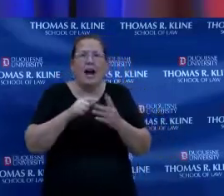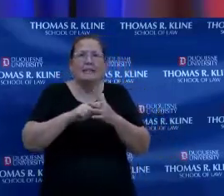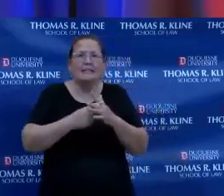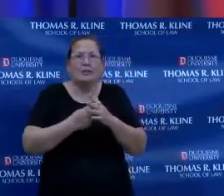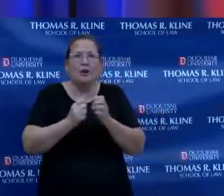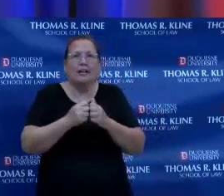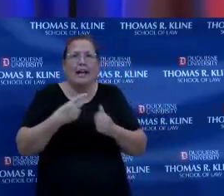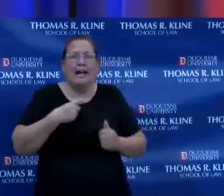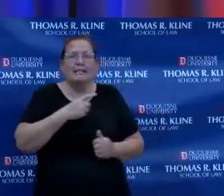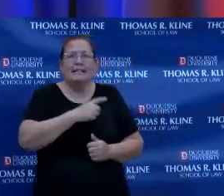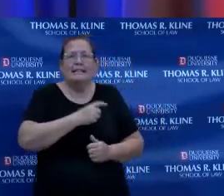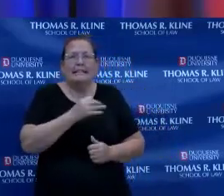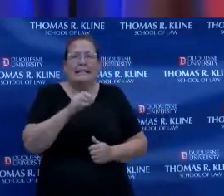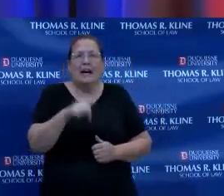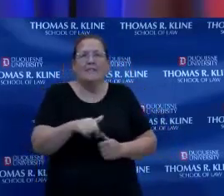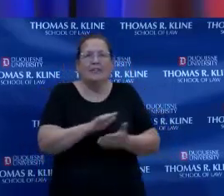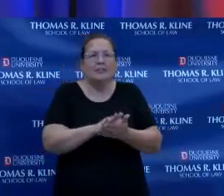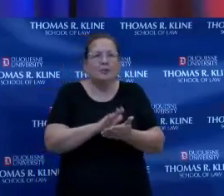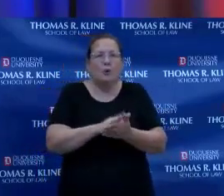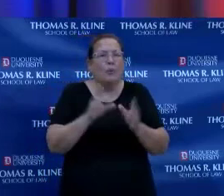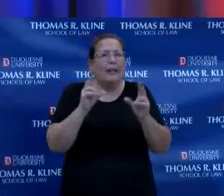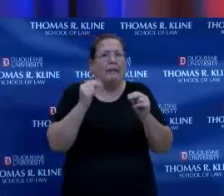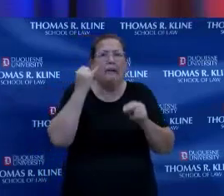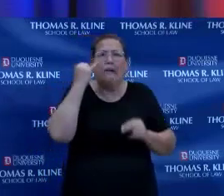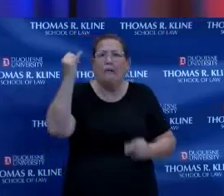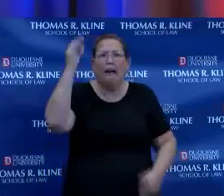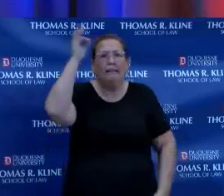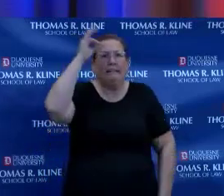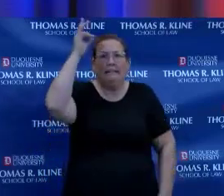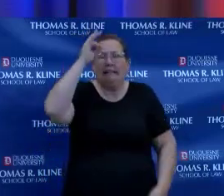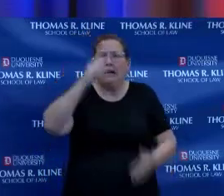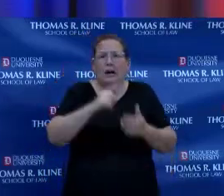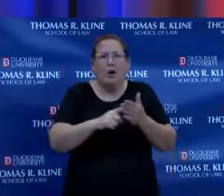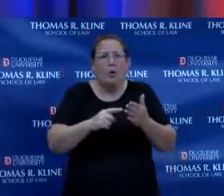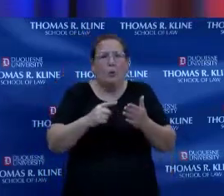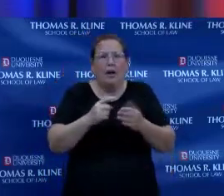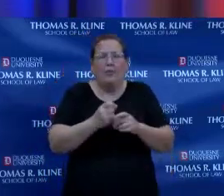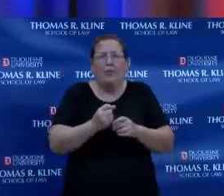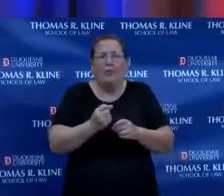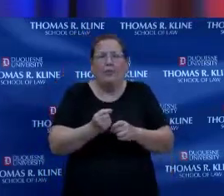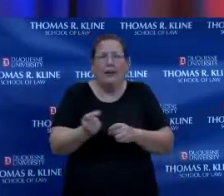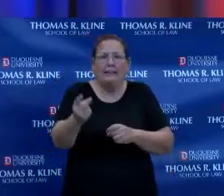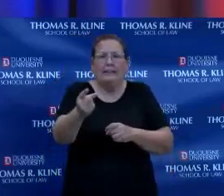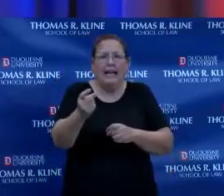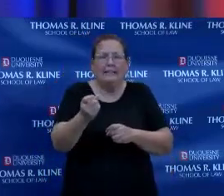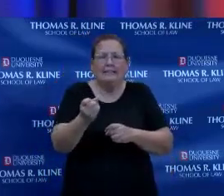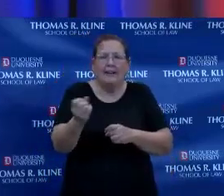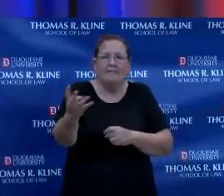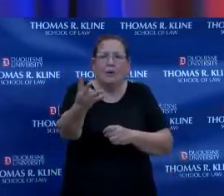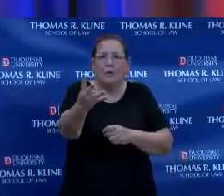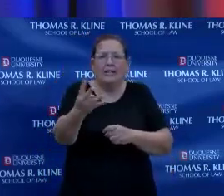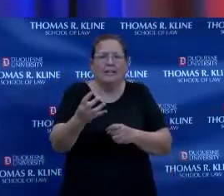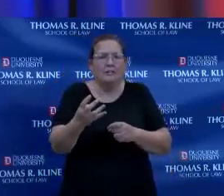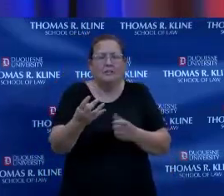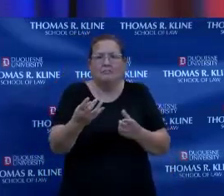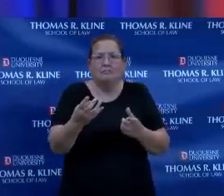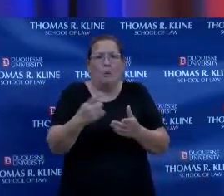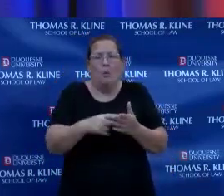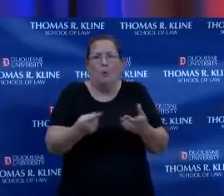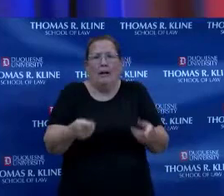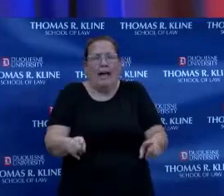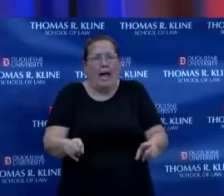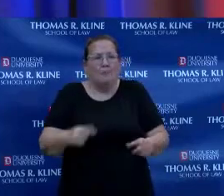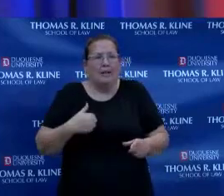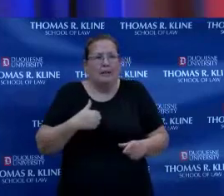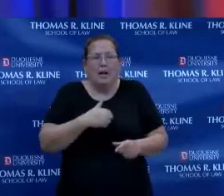had no idea what the next few years would hold. For our day students, it was 2020, and you jumped right in during the